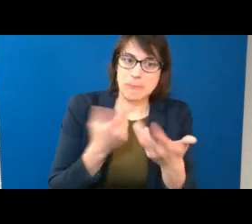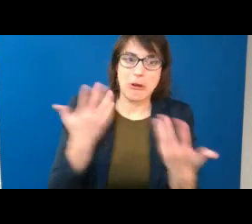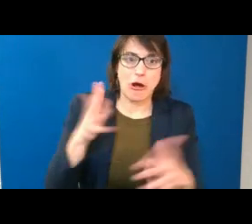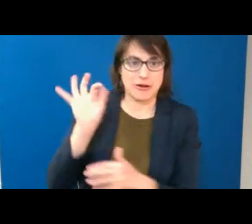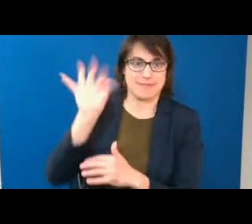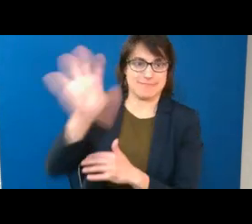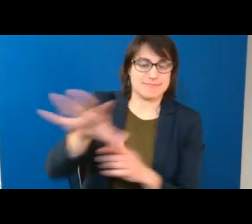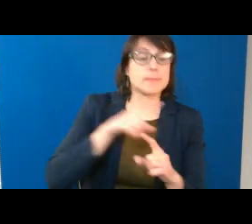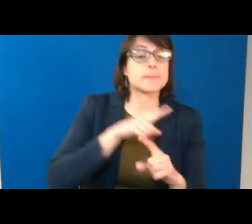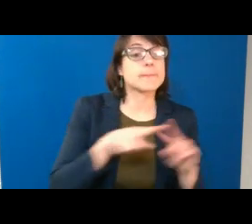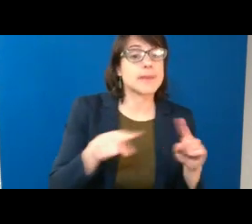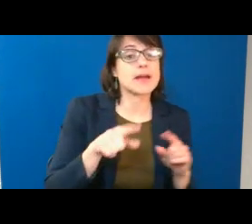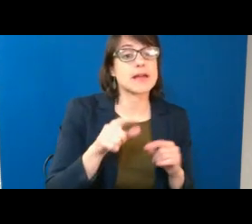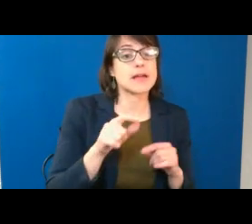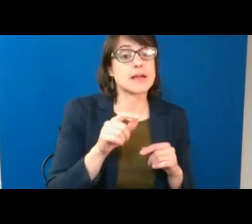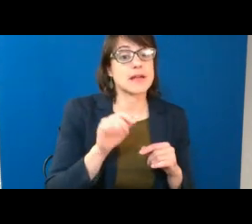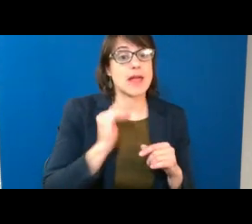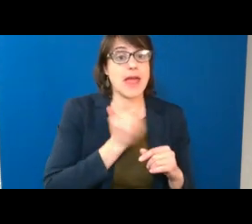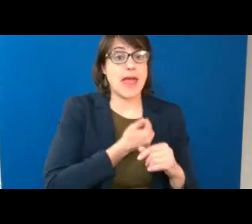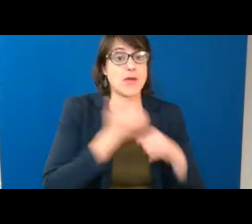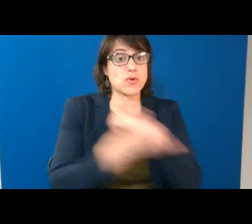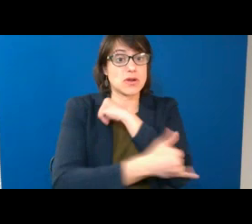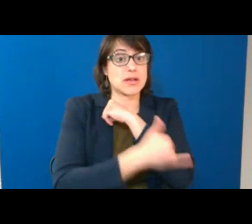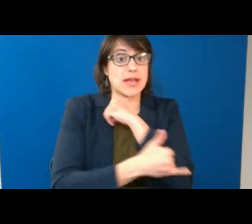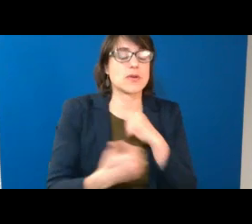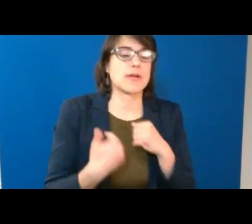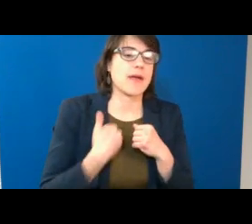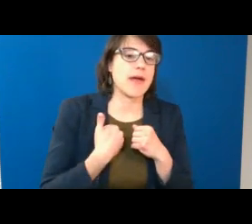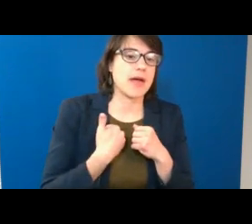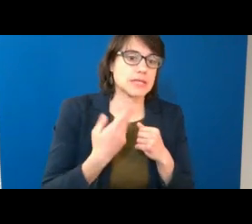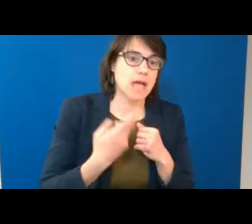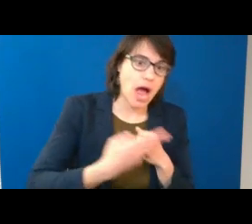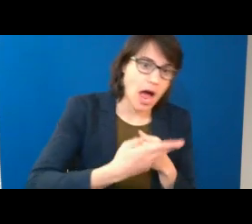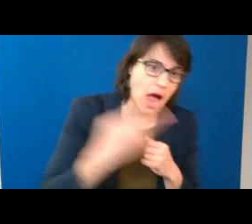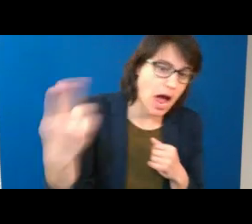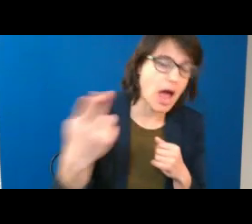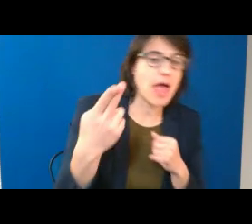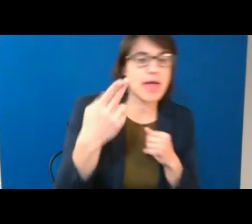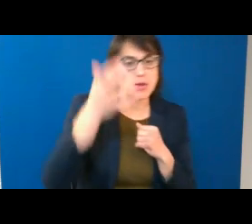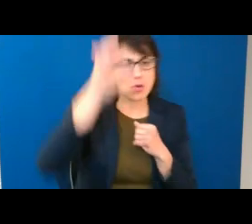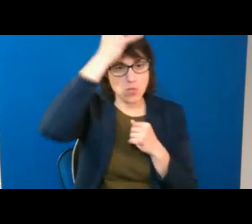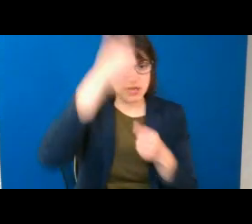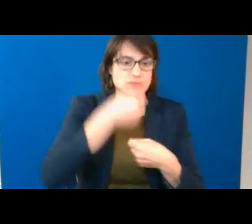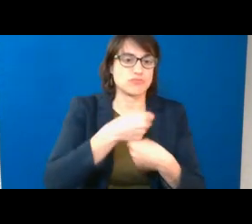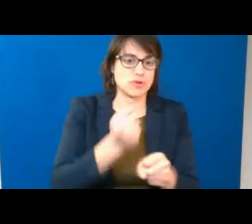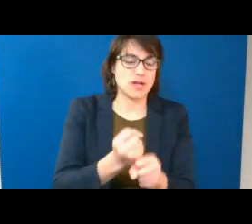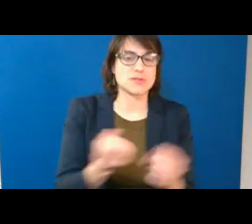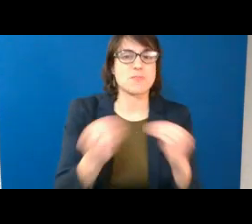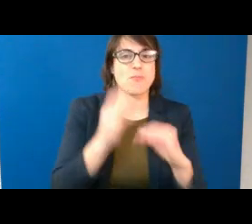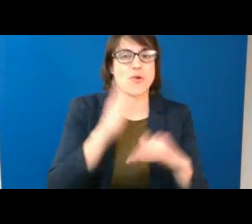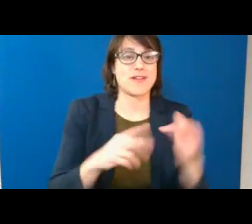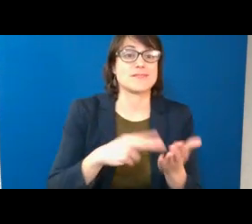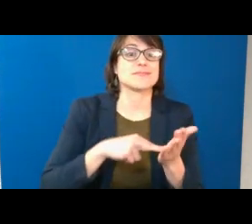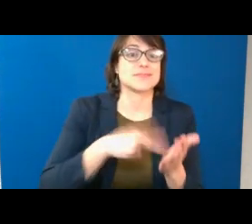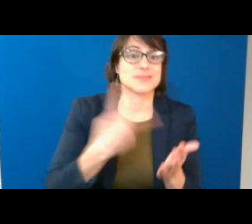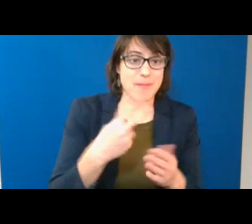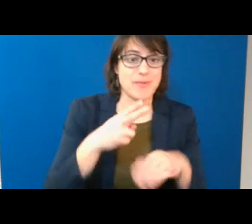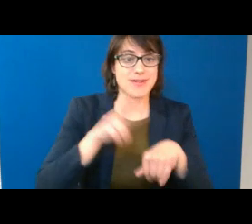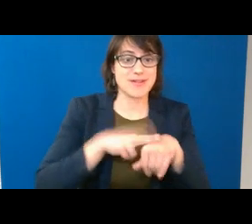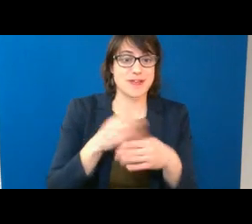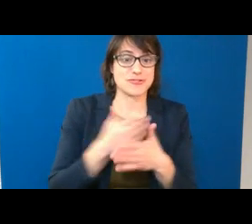an extraordinarily high waste production, more than double the national average. So thanks, Maggie, for making that look not